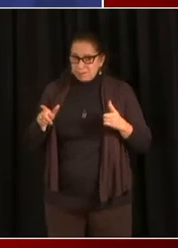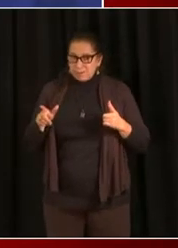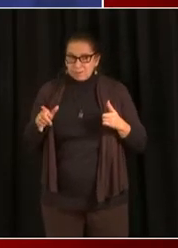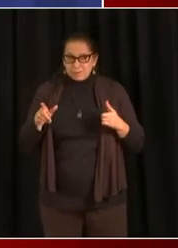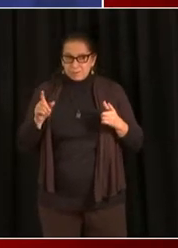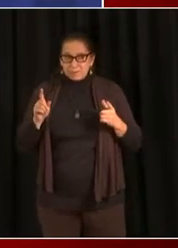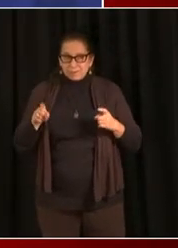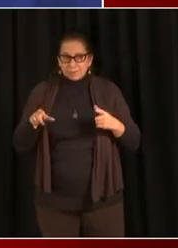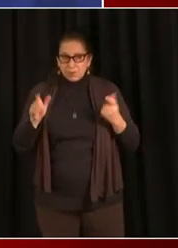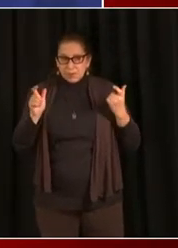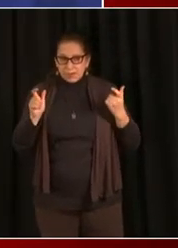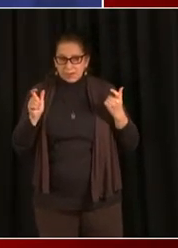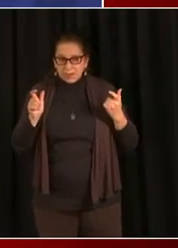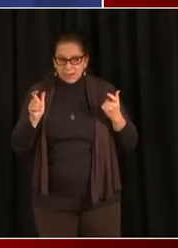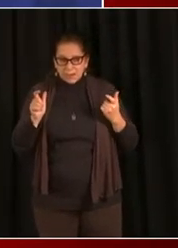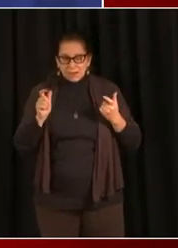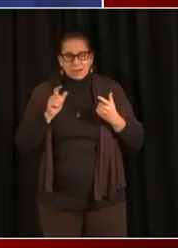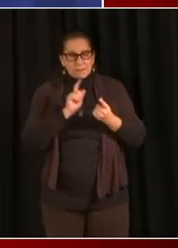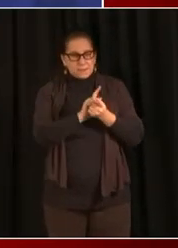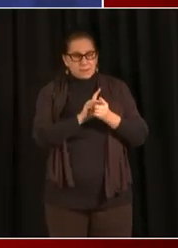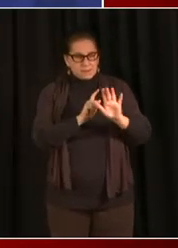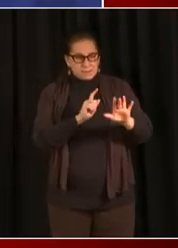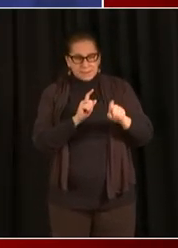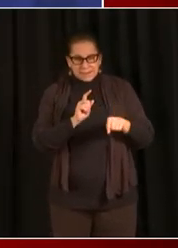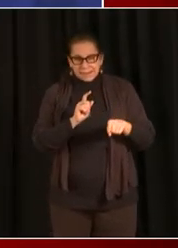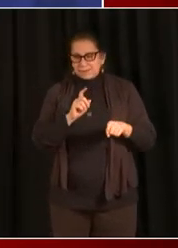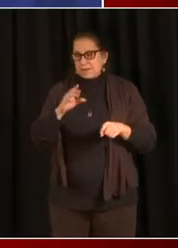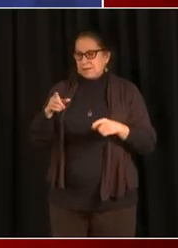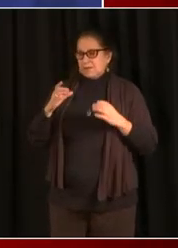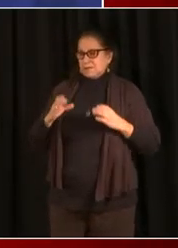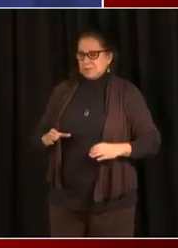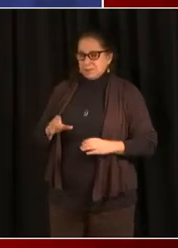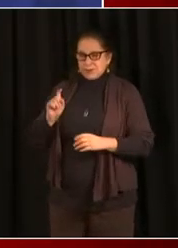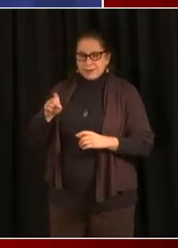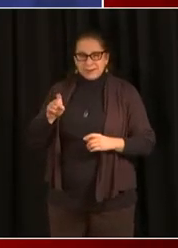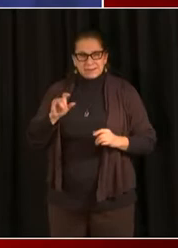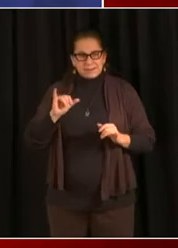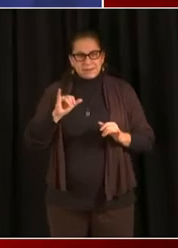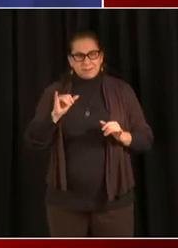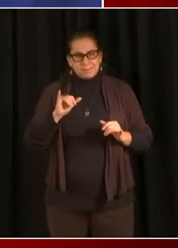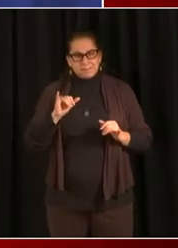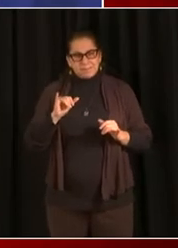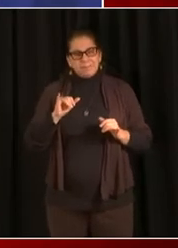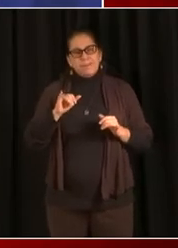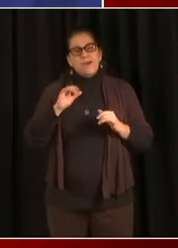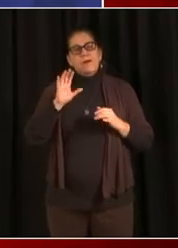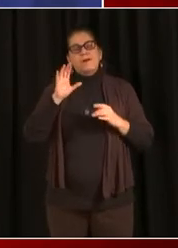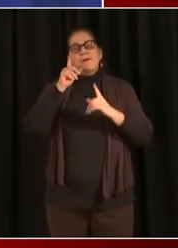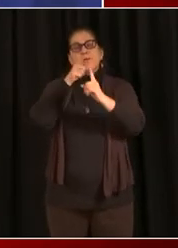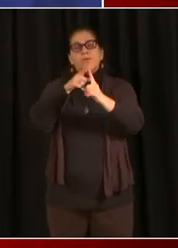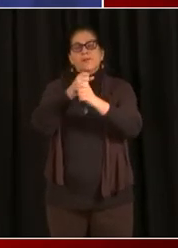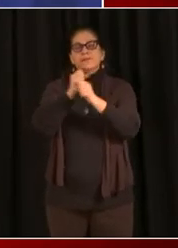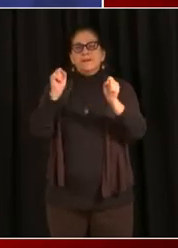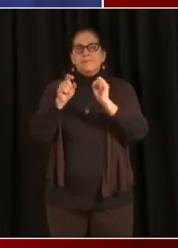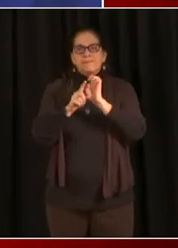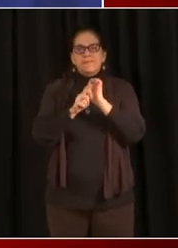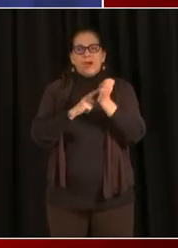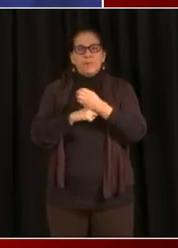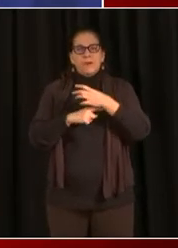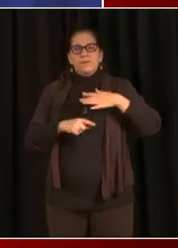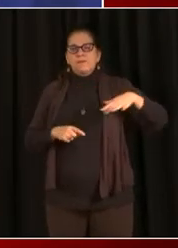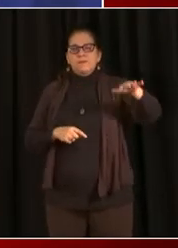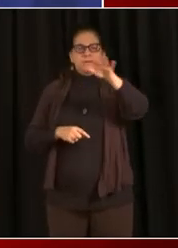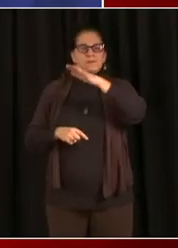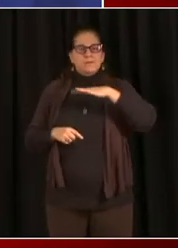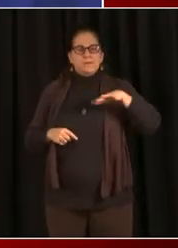have to adjust, we've got to meet the consumer where they need to be, we need to create a safe environment. So we're constantly looking to